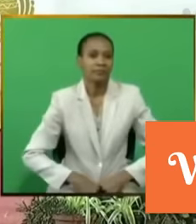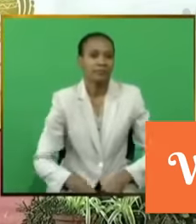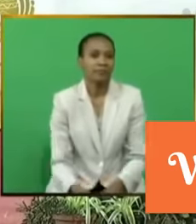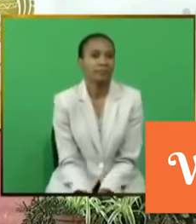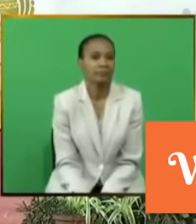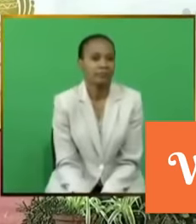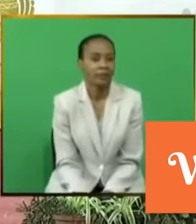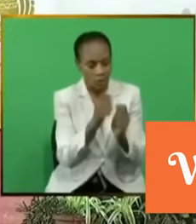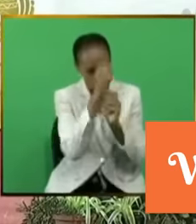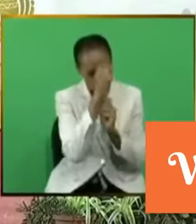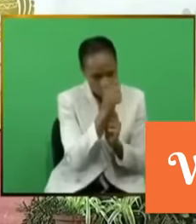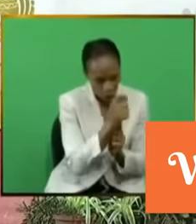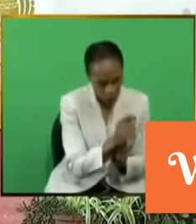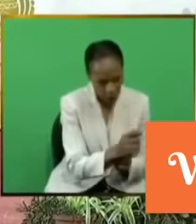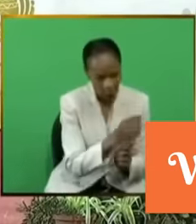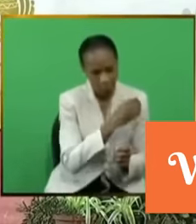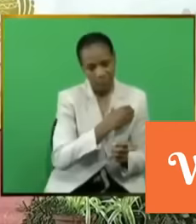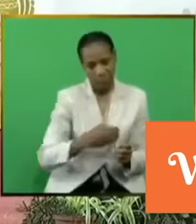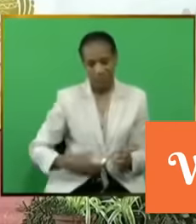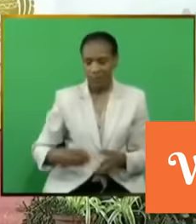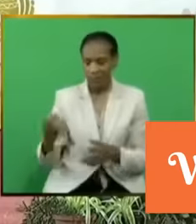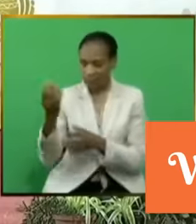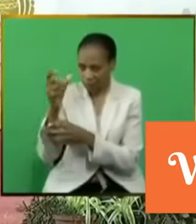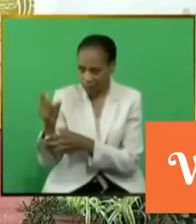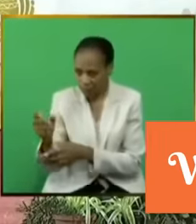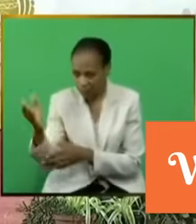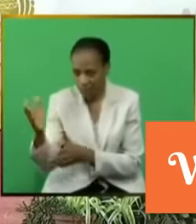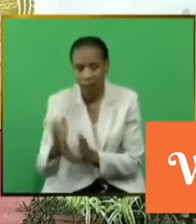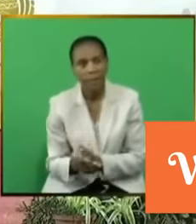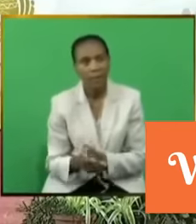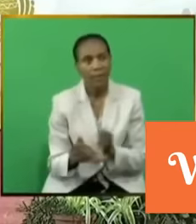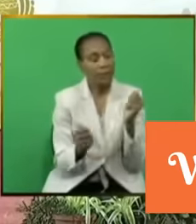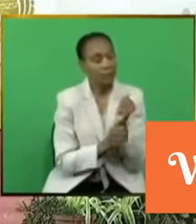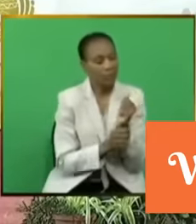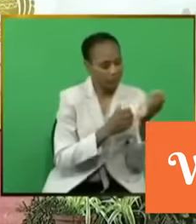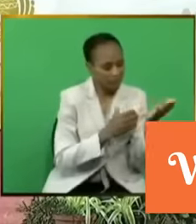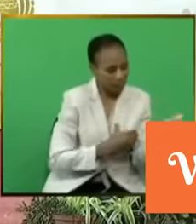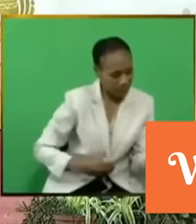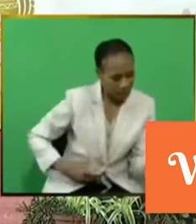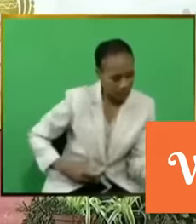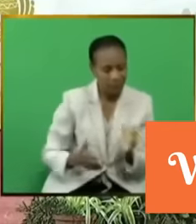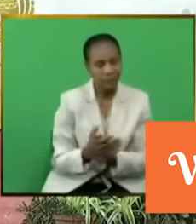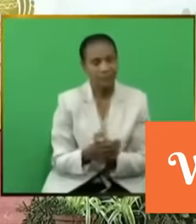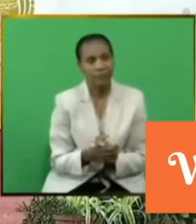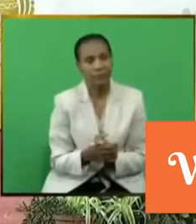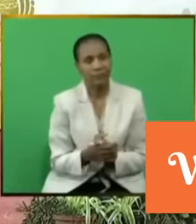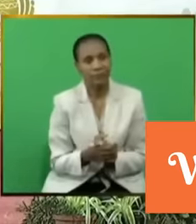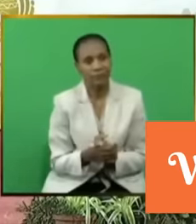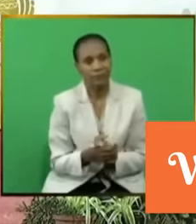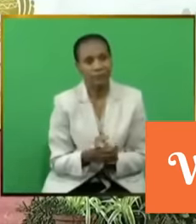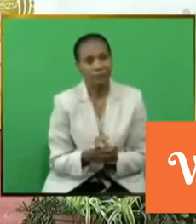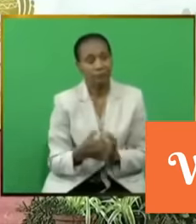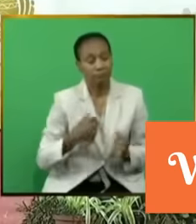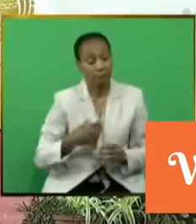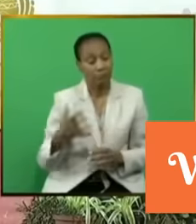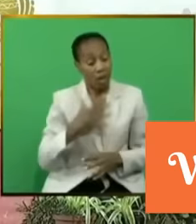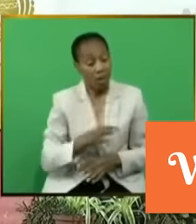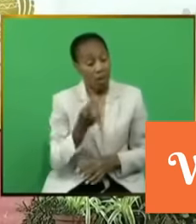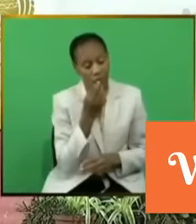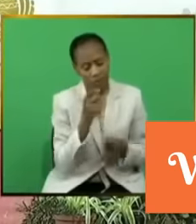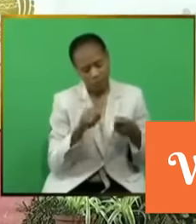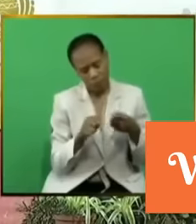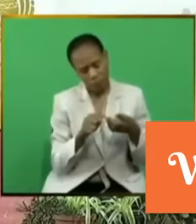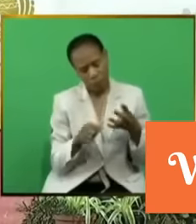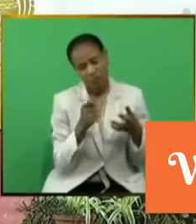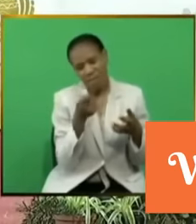Honourable President, Honourable Speaker, Honourable Deputy President, I want to comment on a few